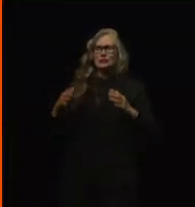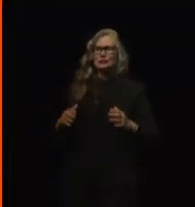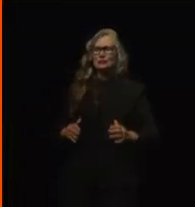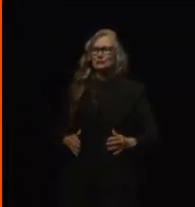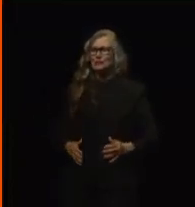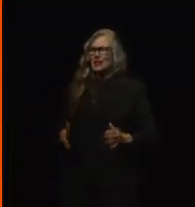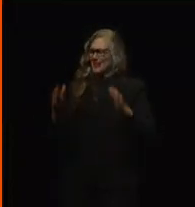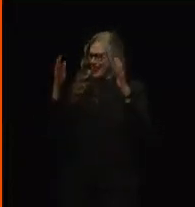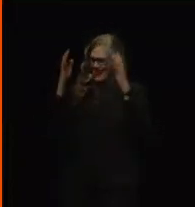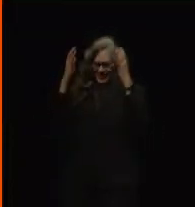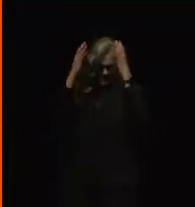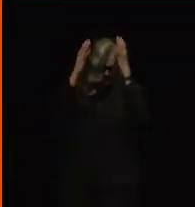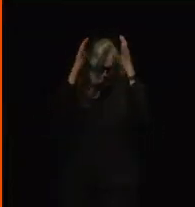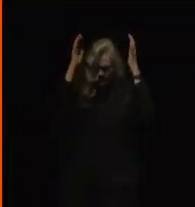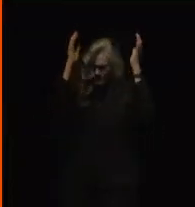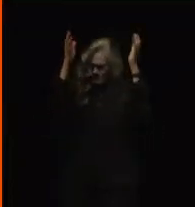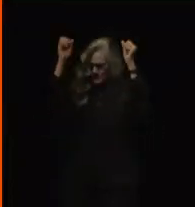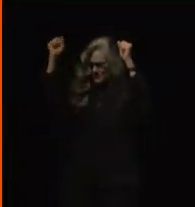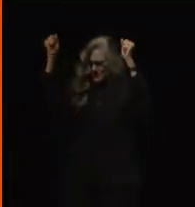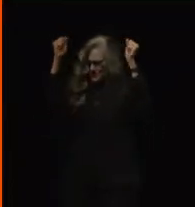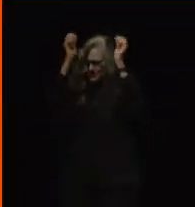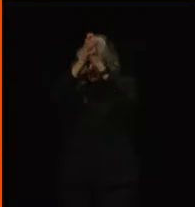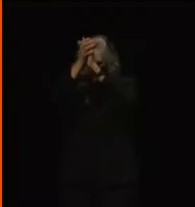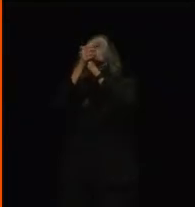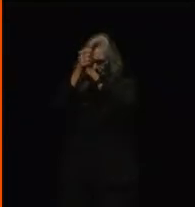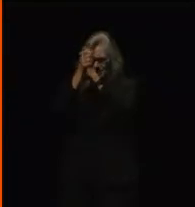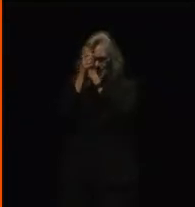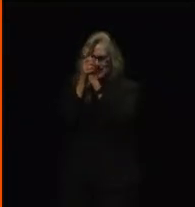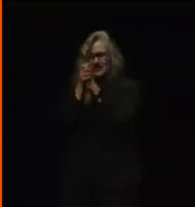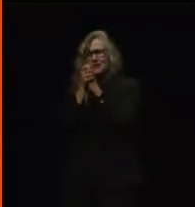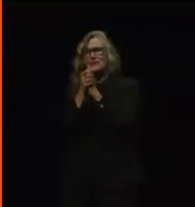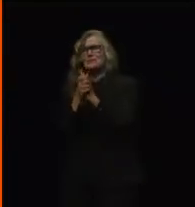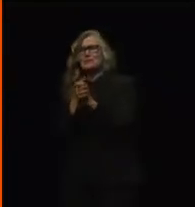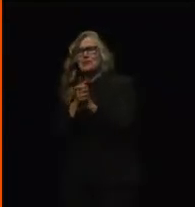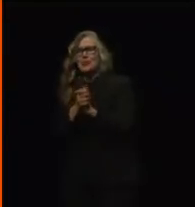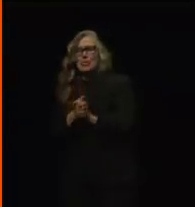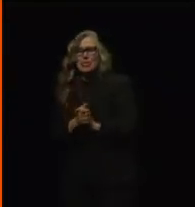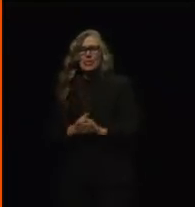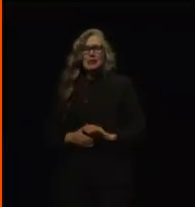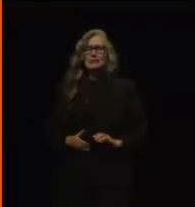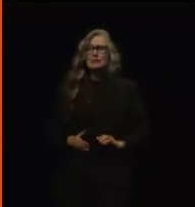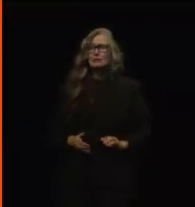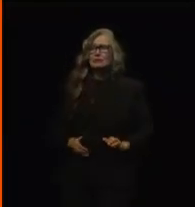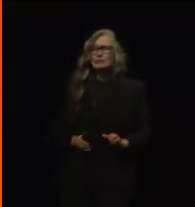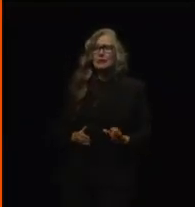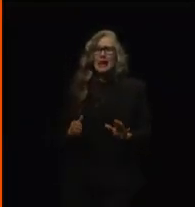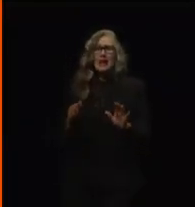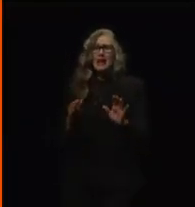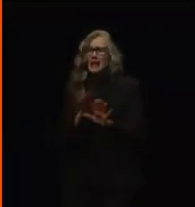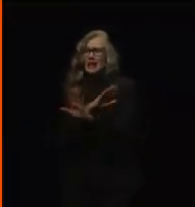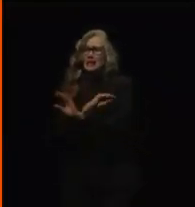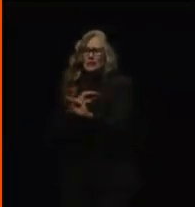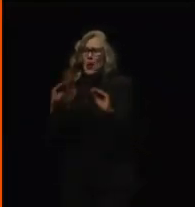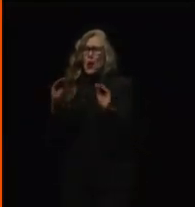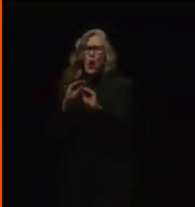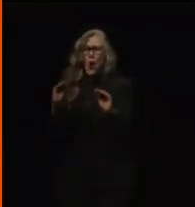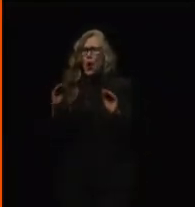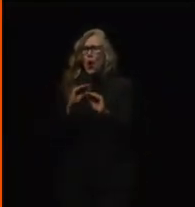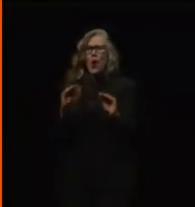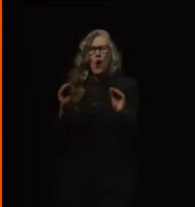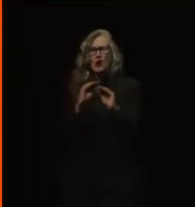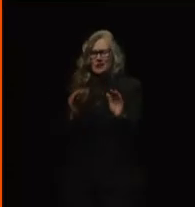Hallelujah. Hallelujah. Hallelujah. no harm reaching